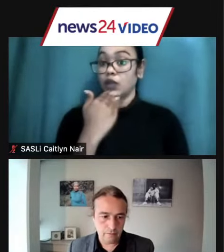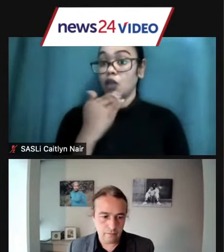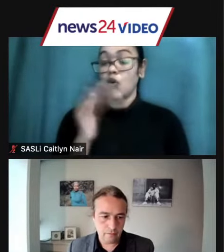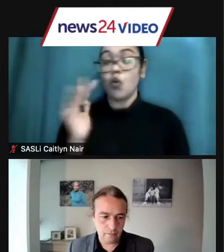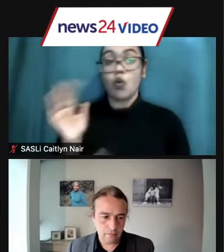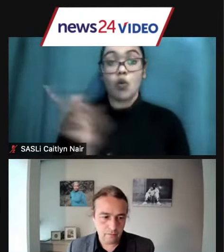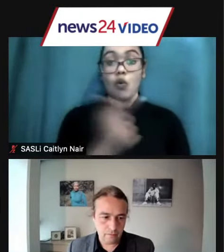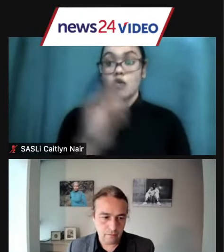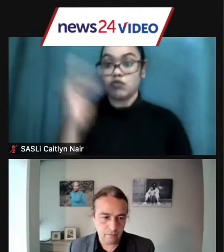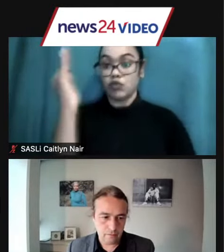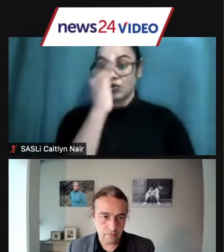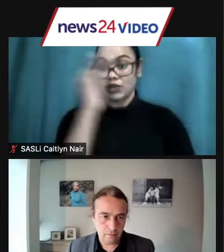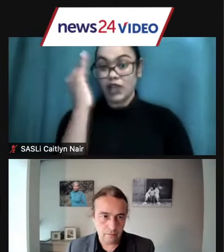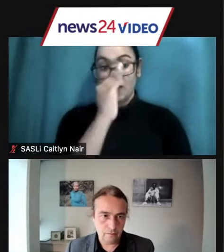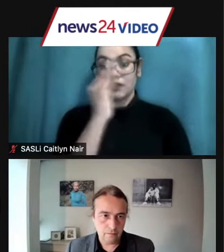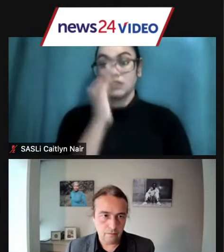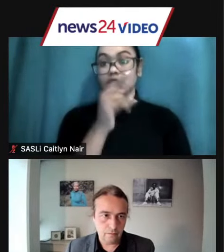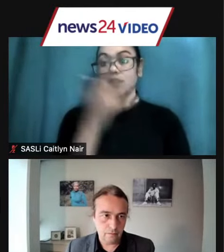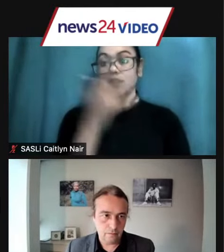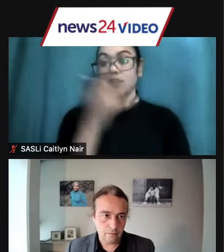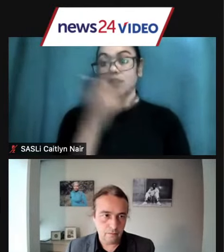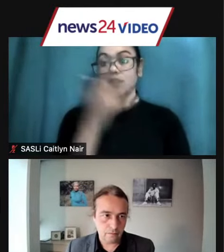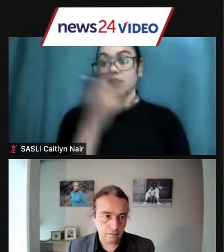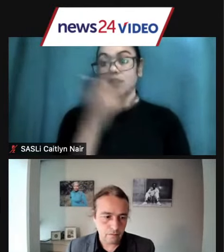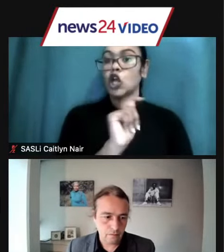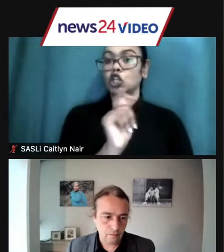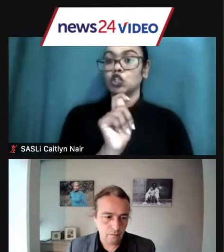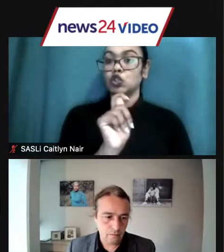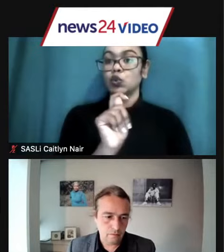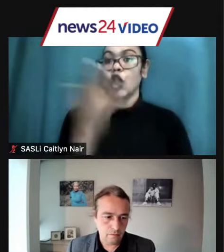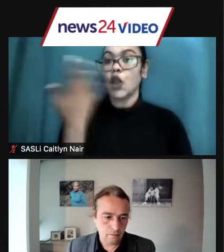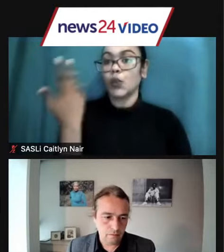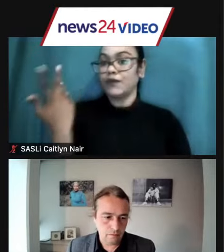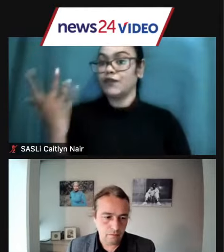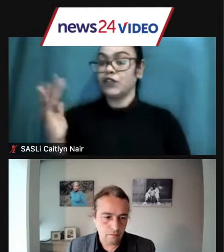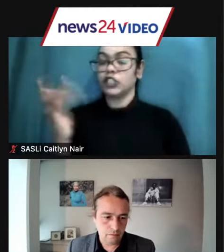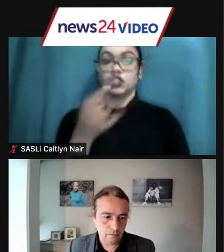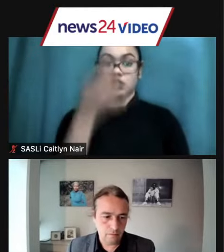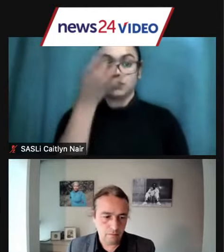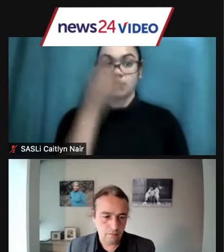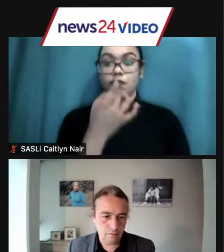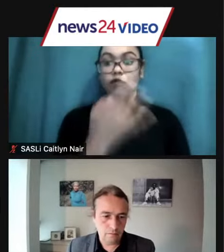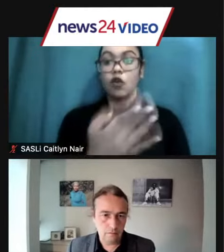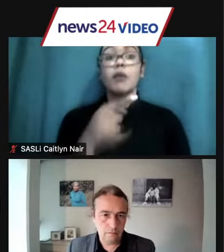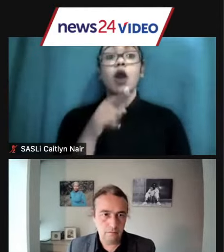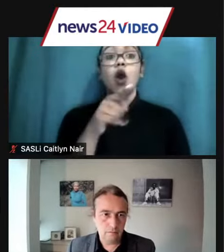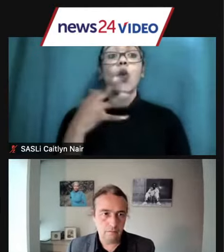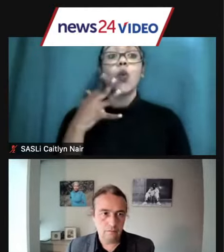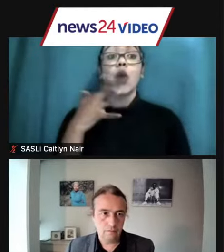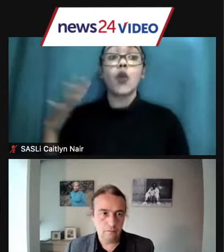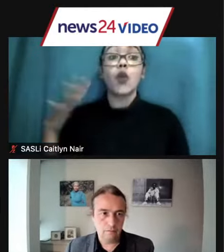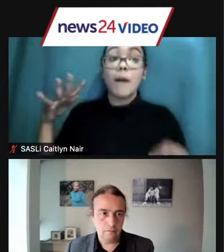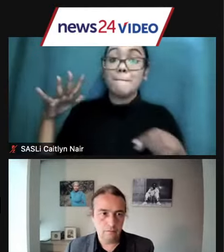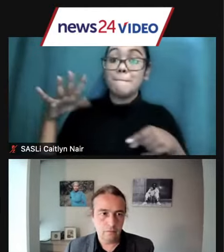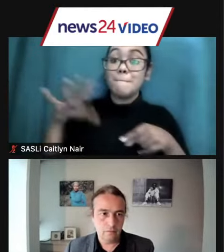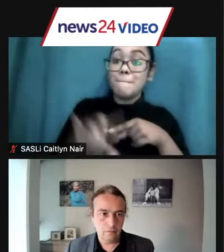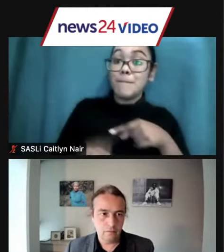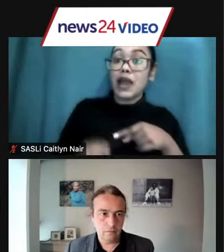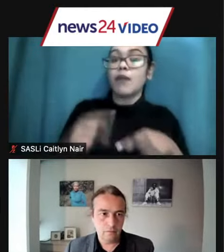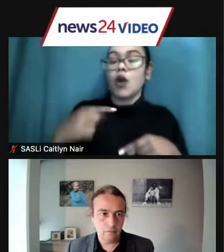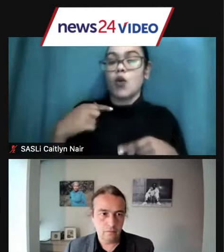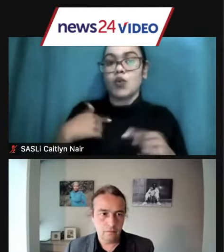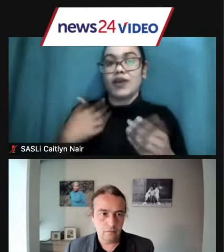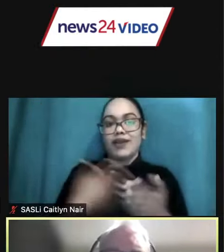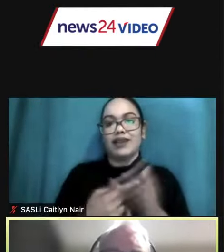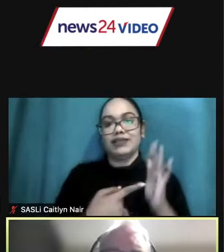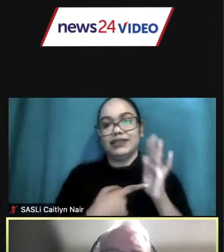as Tulio highlighted, when this variant was detected, we can see this